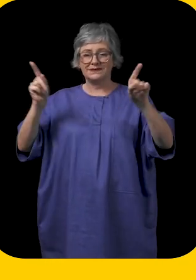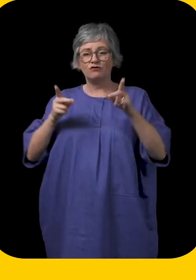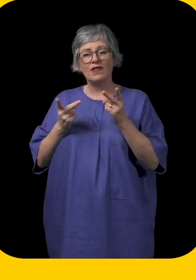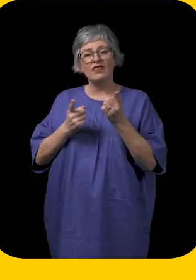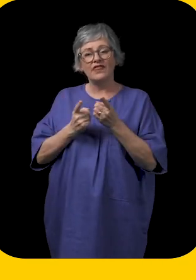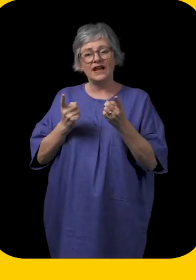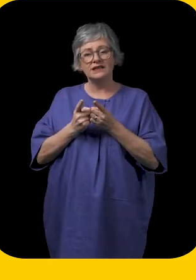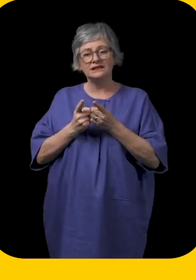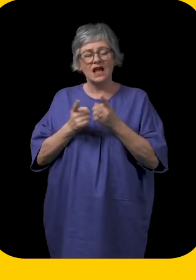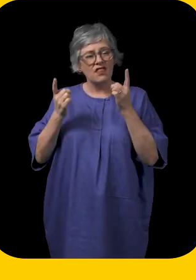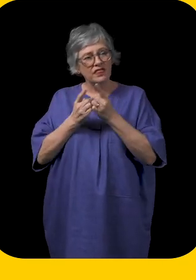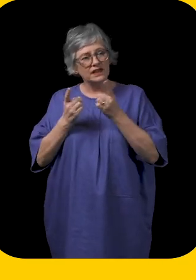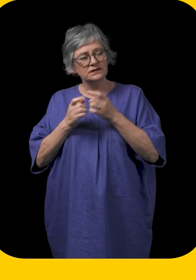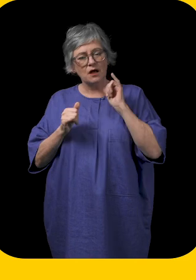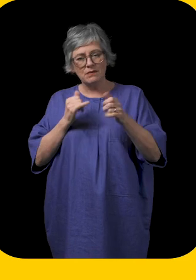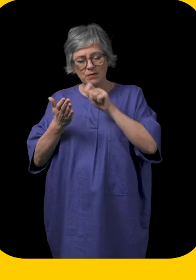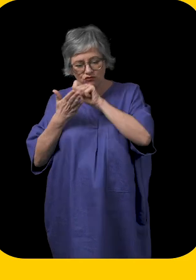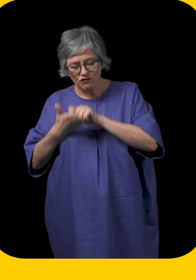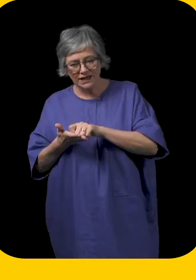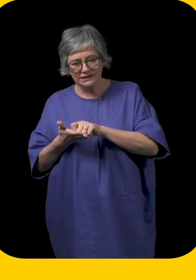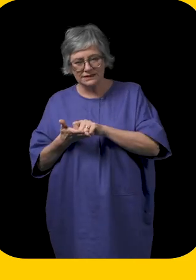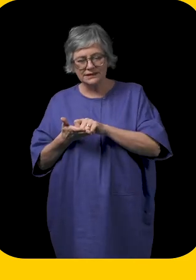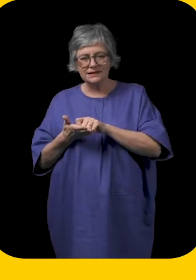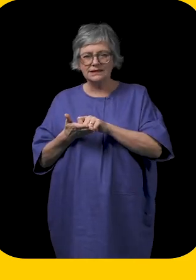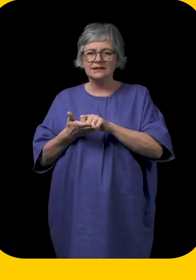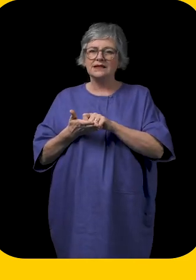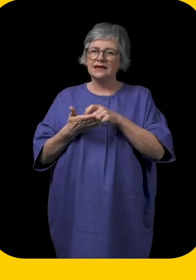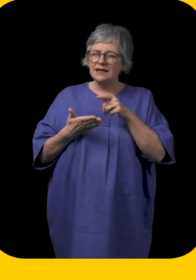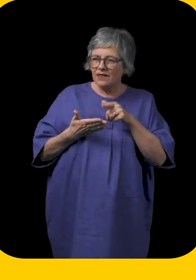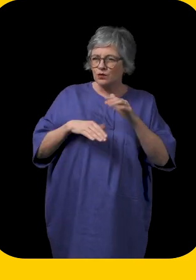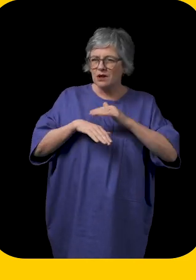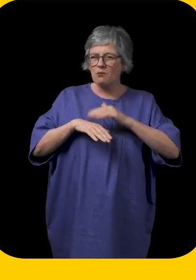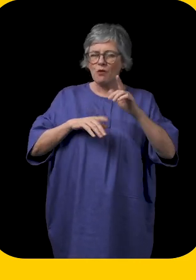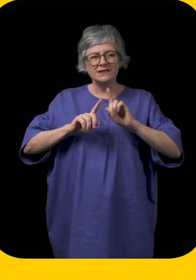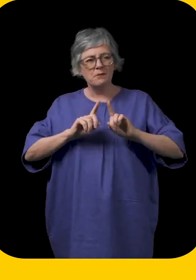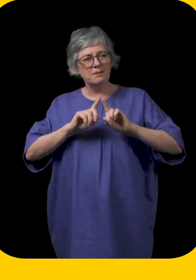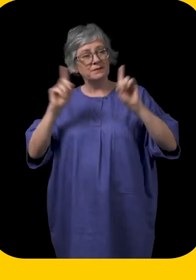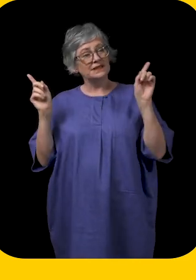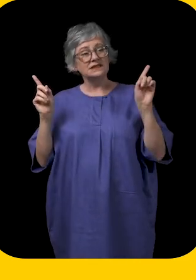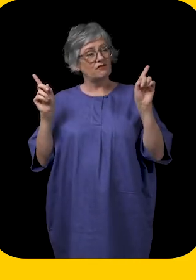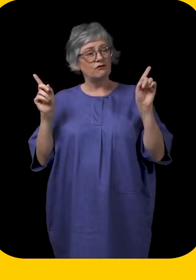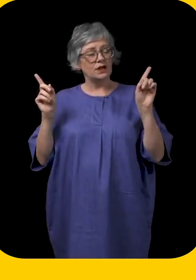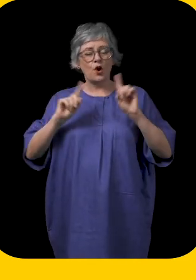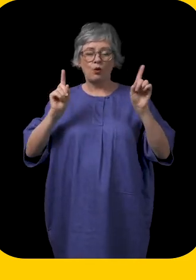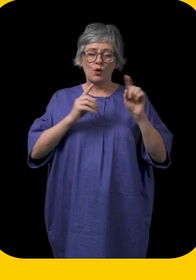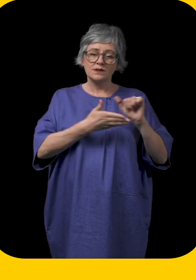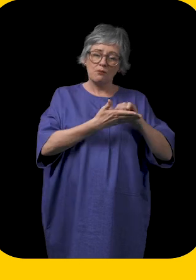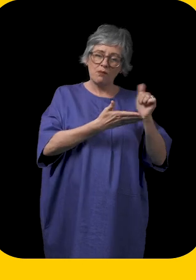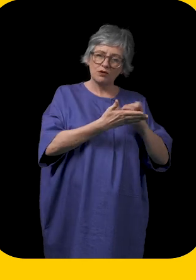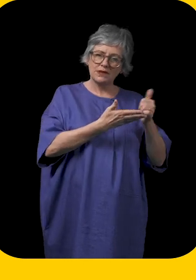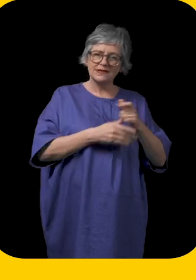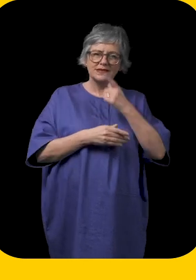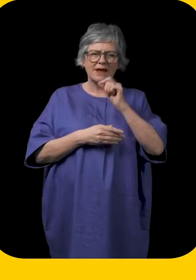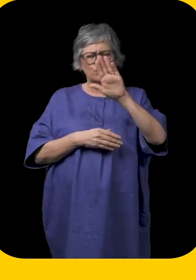two different things. You know, the things that I might write in those cathartic moments might be quite different or might be the same as what